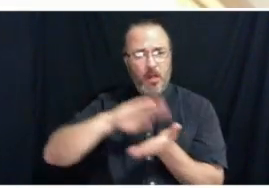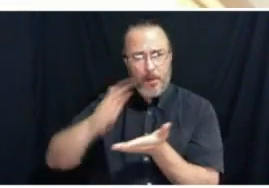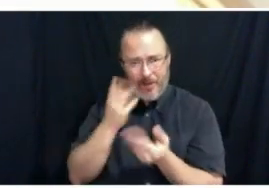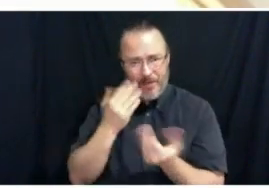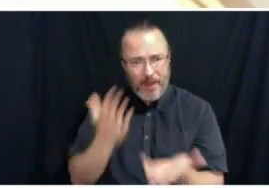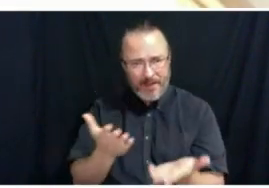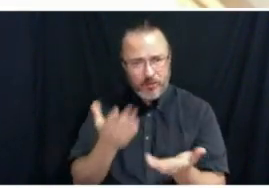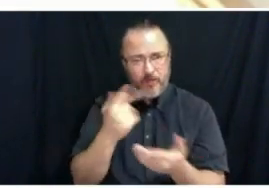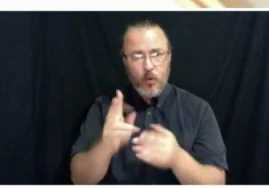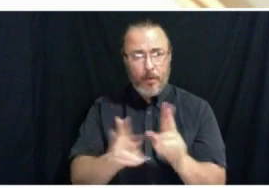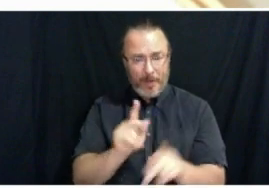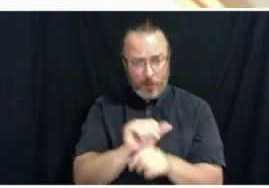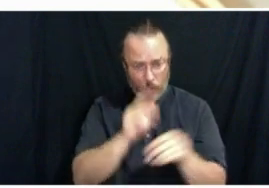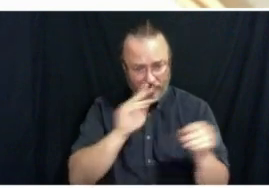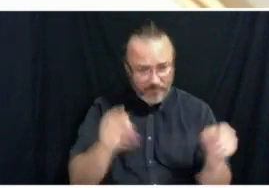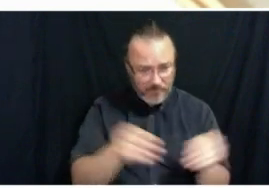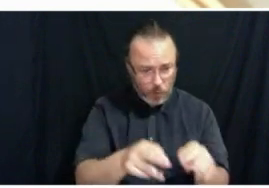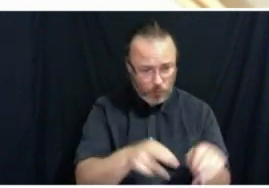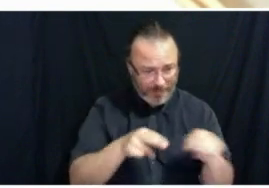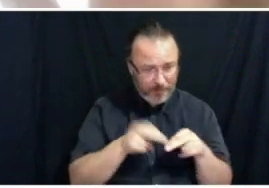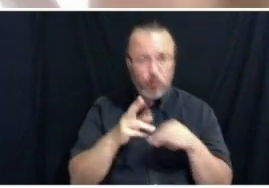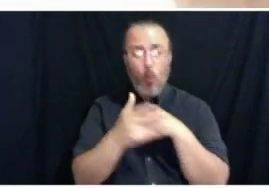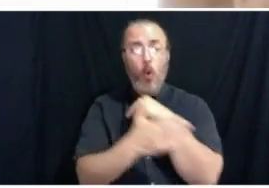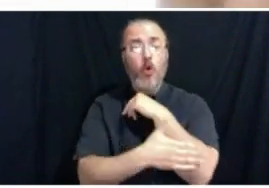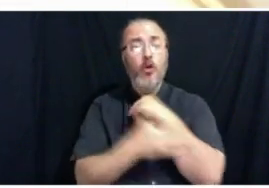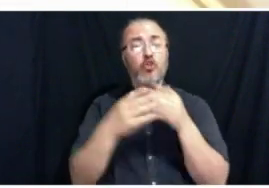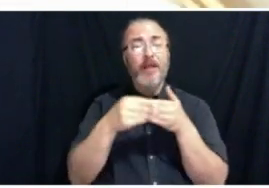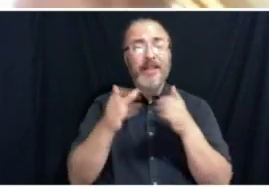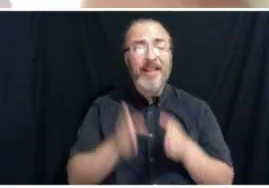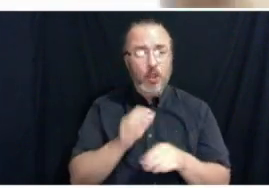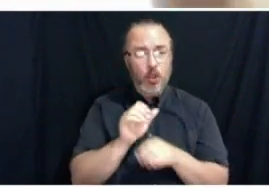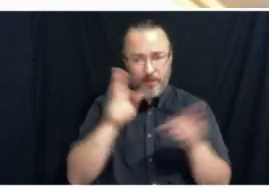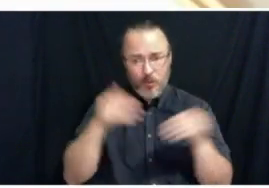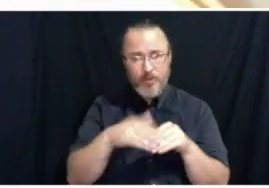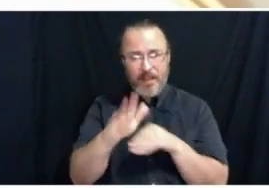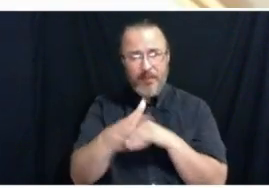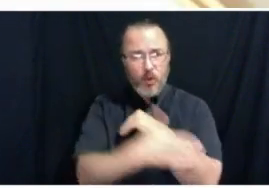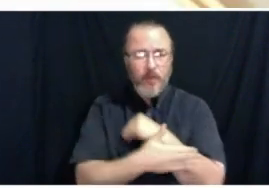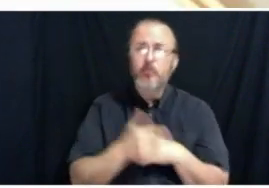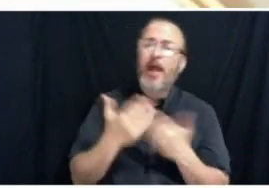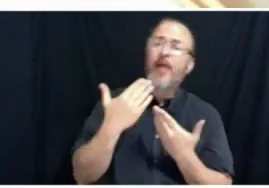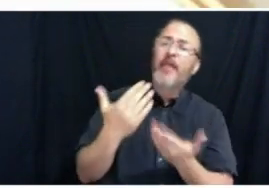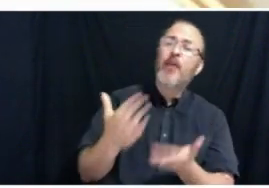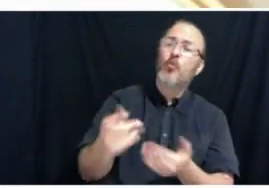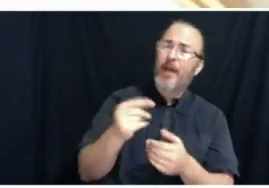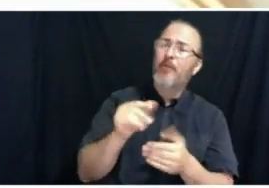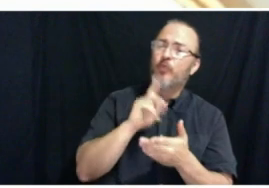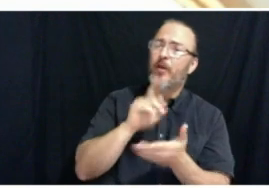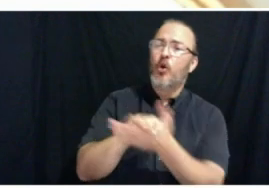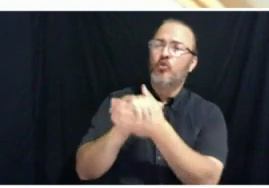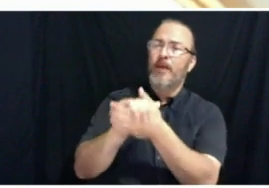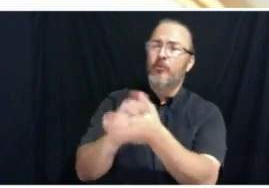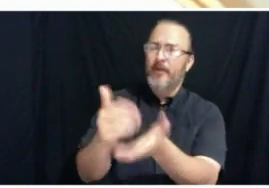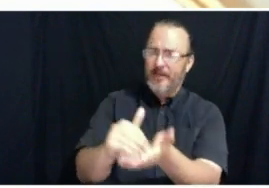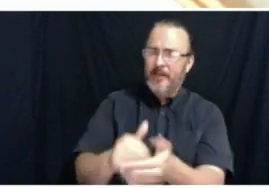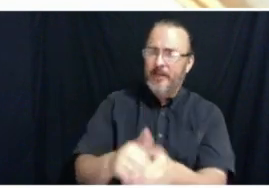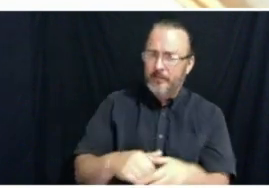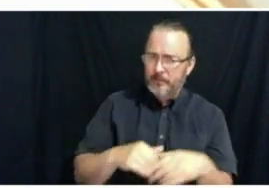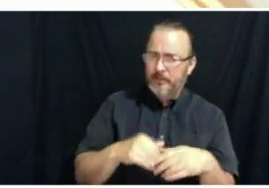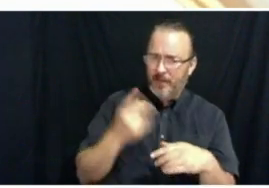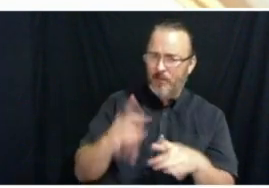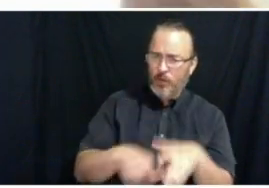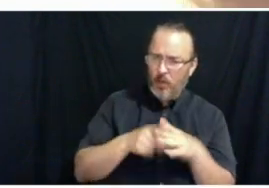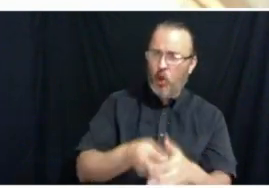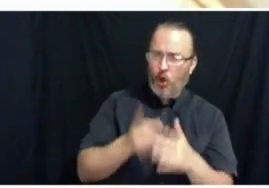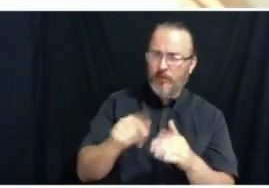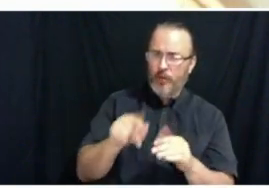regionally or country leaders working in their individual countries. Thank you, Manos, and congratulations again on the launch of this report. I hope people will